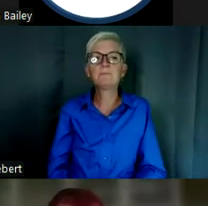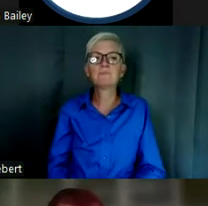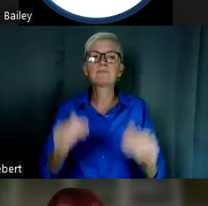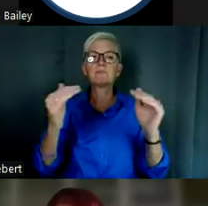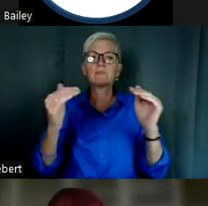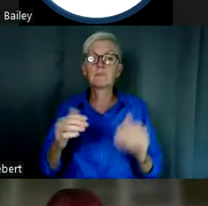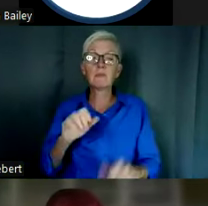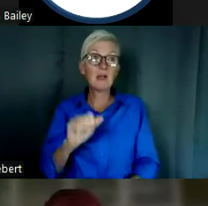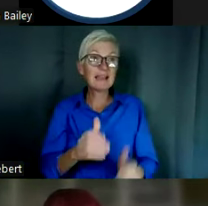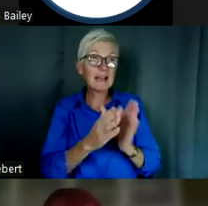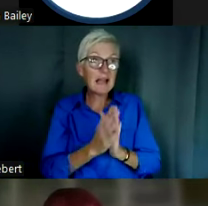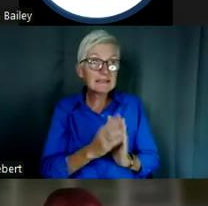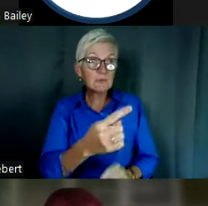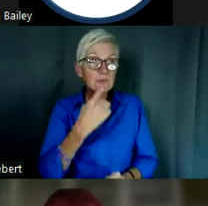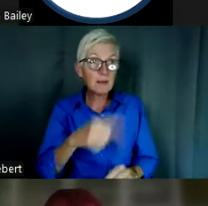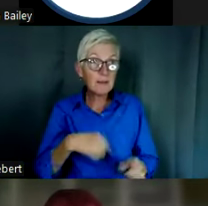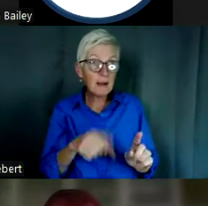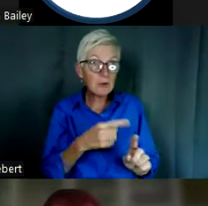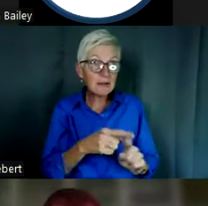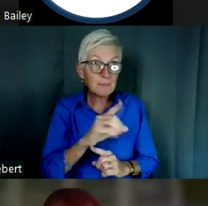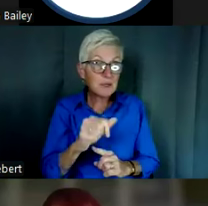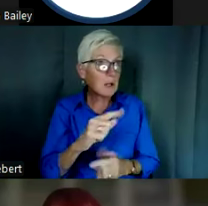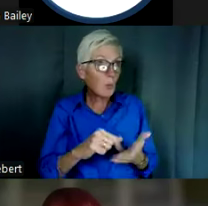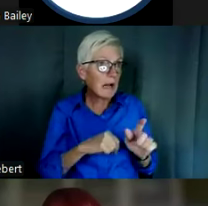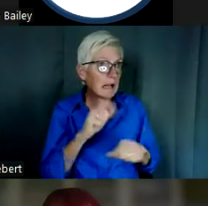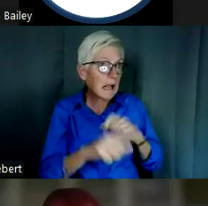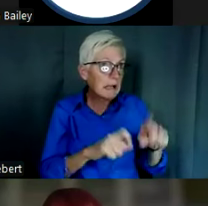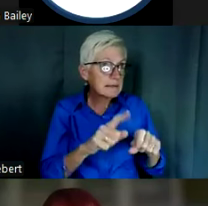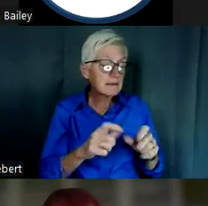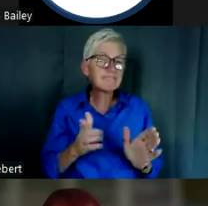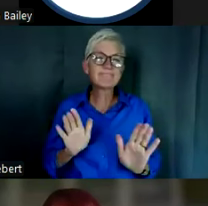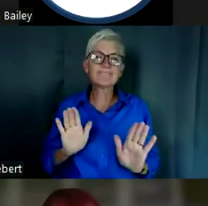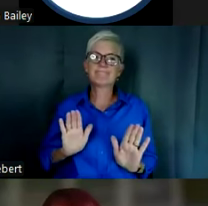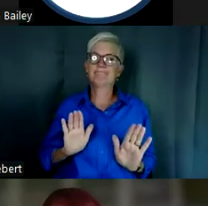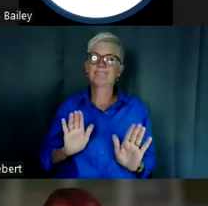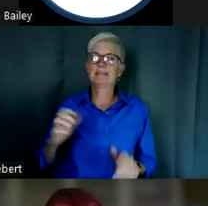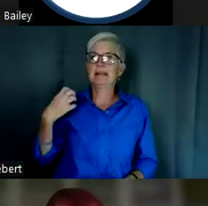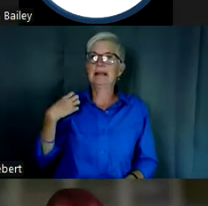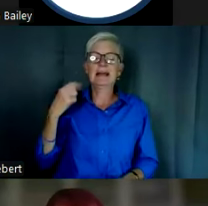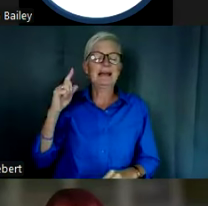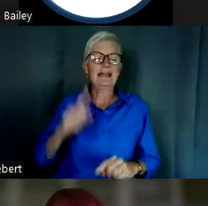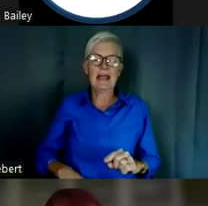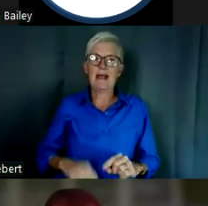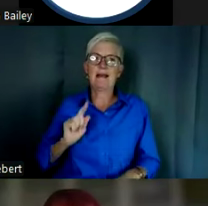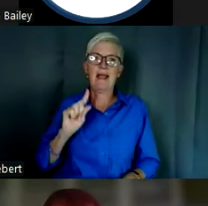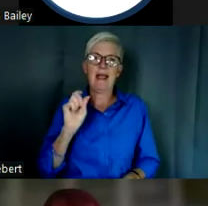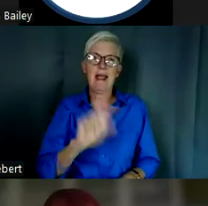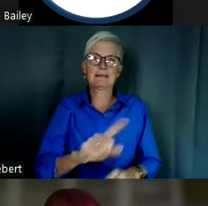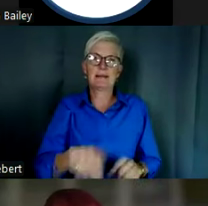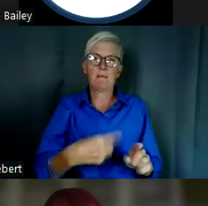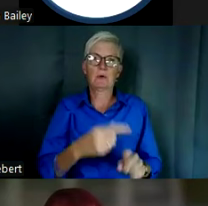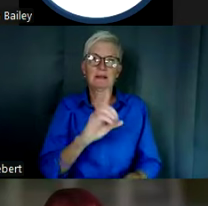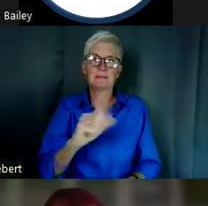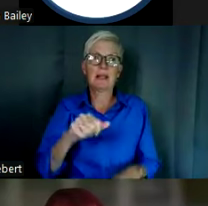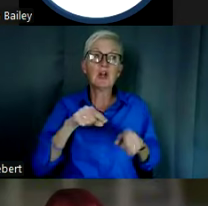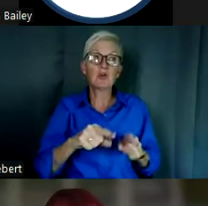disability? What questions can I ask? The general prohibition is that an employer cannot ask about a disability in the